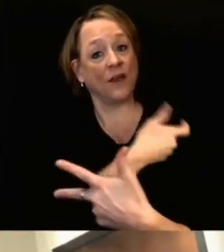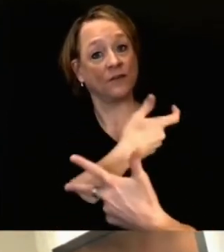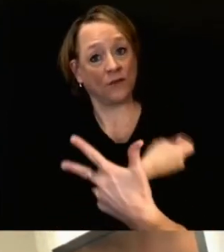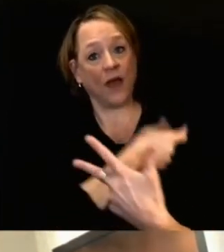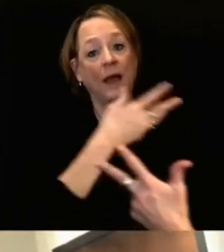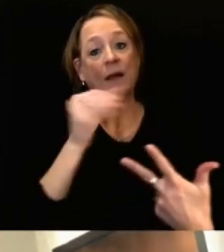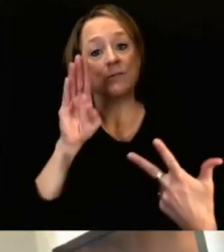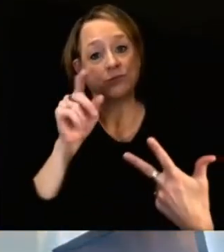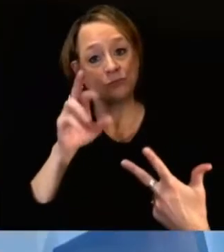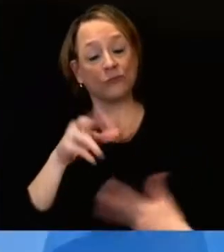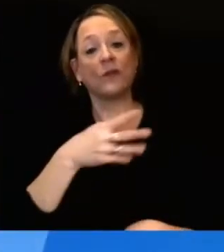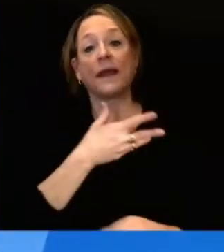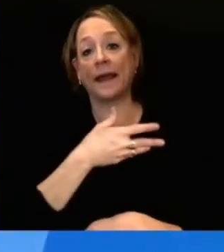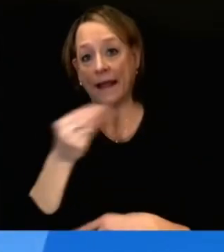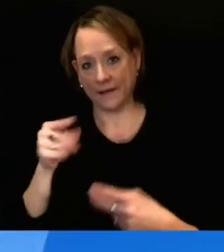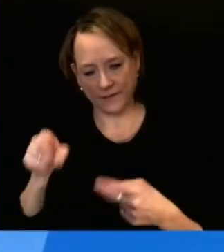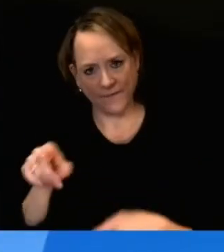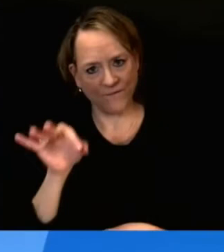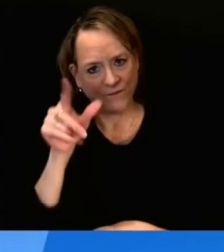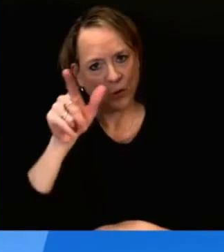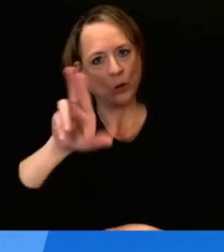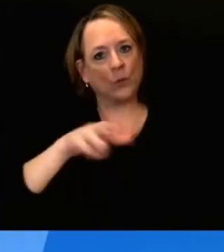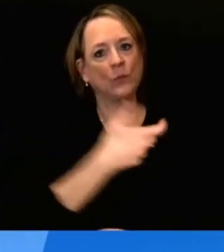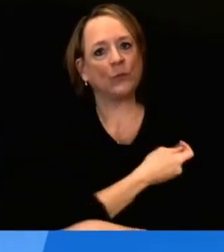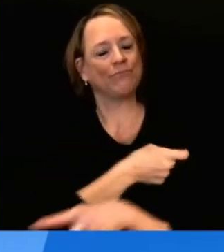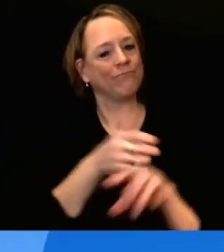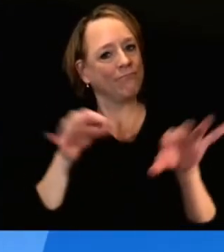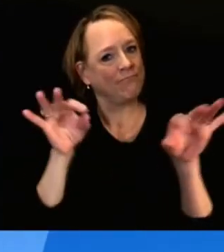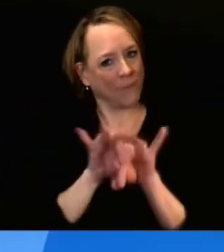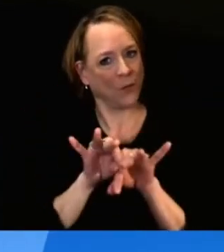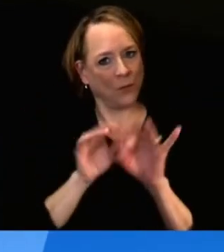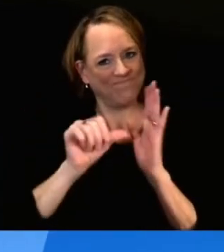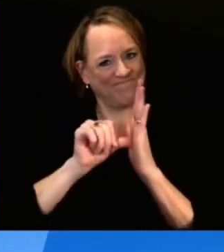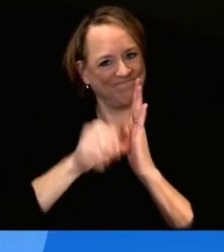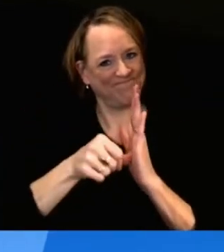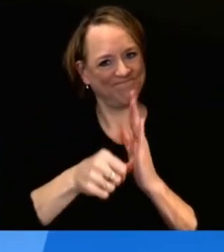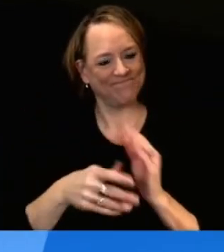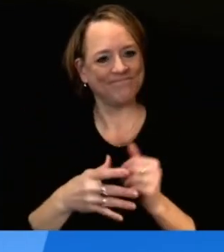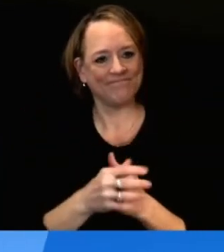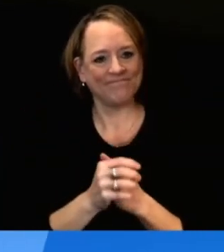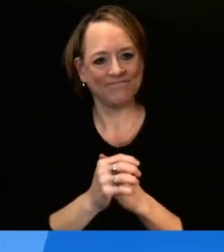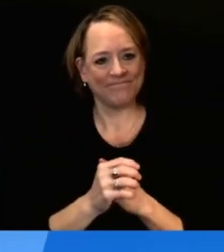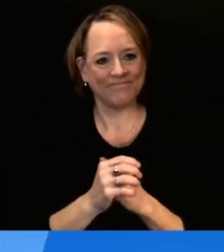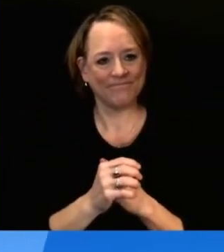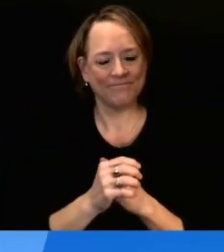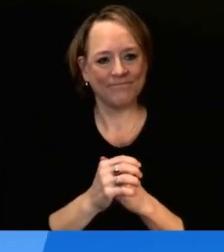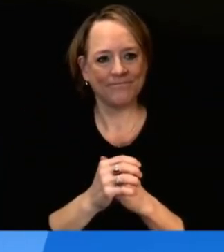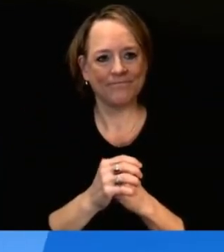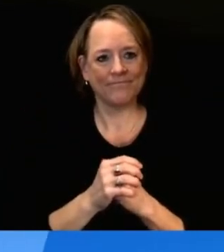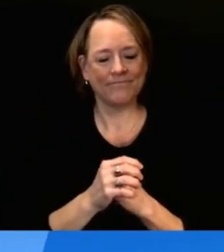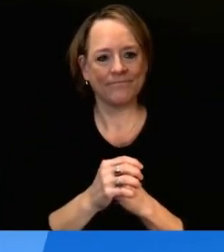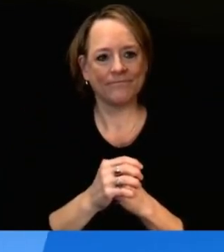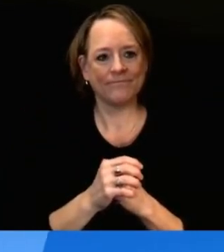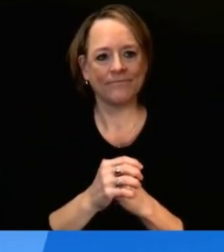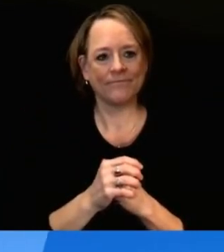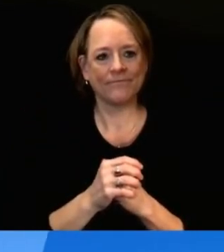up. Thank you. Now to Denise Lockwood from Racine County I. Denise.